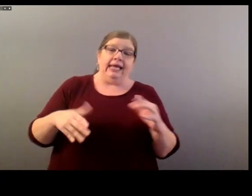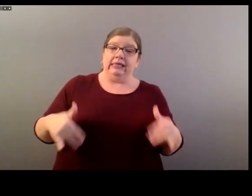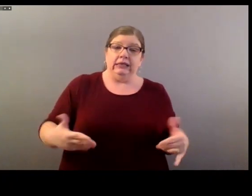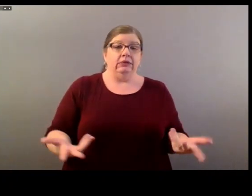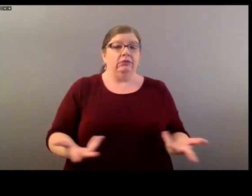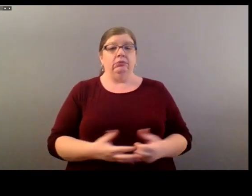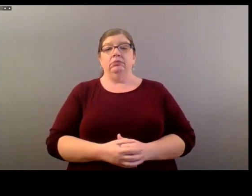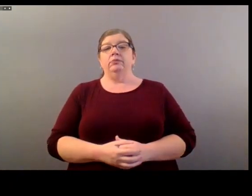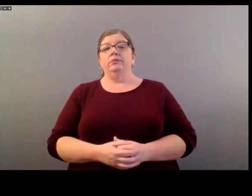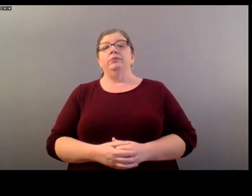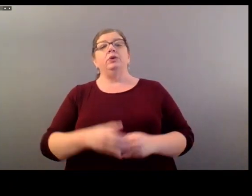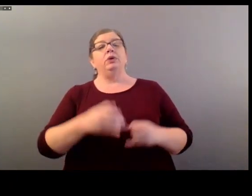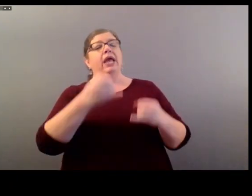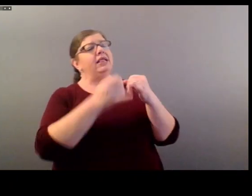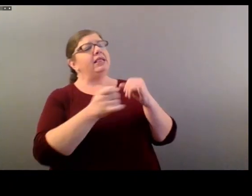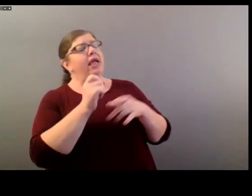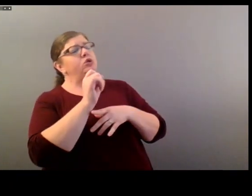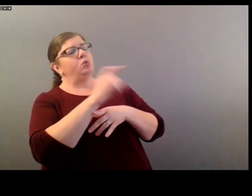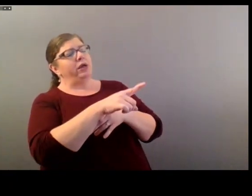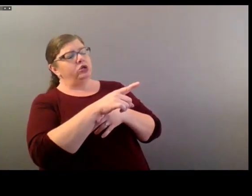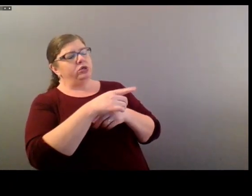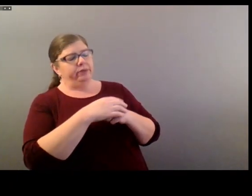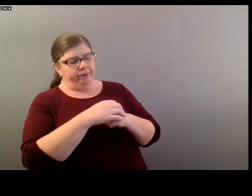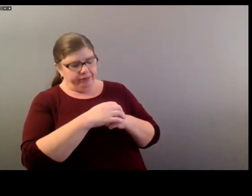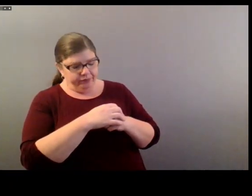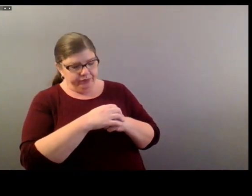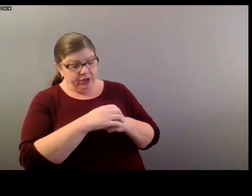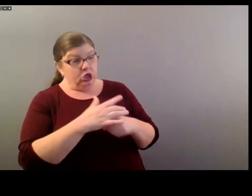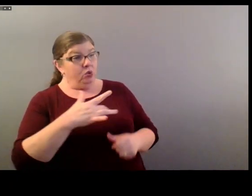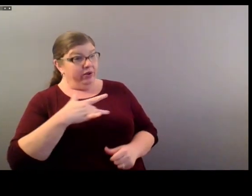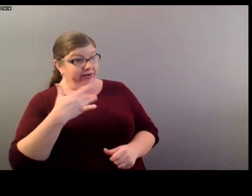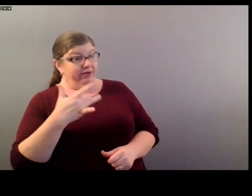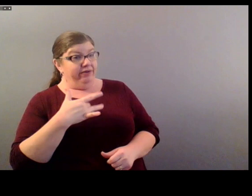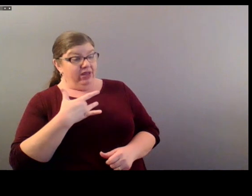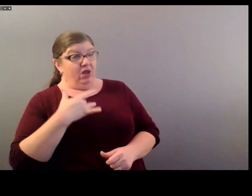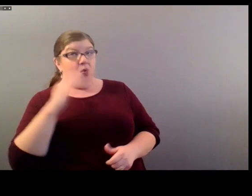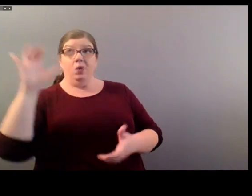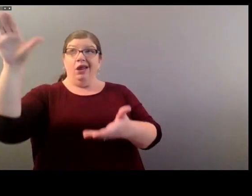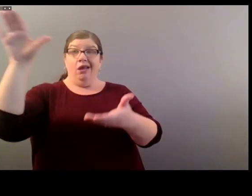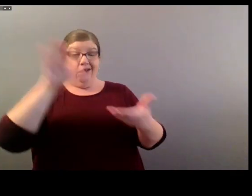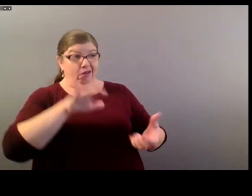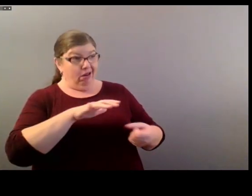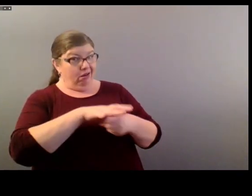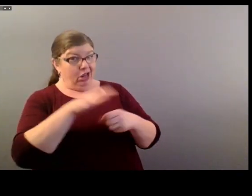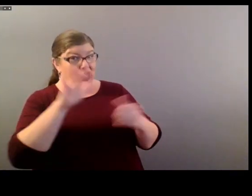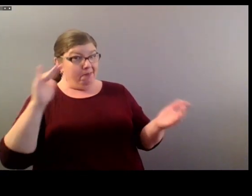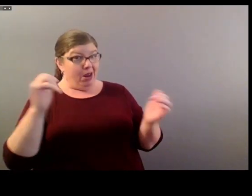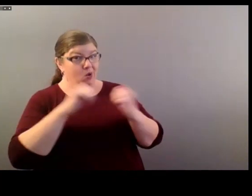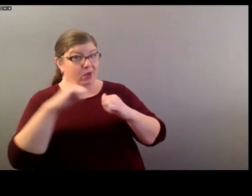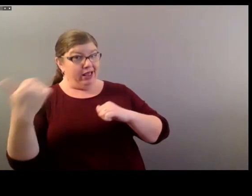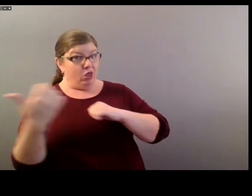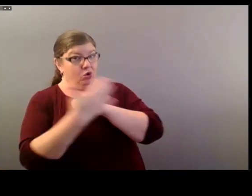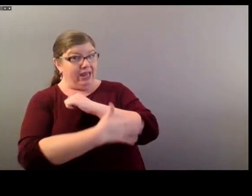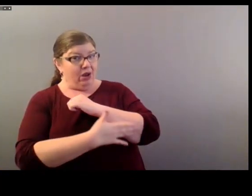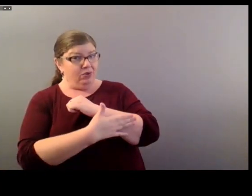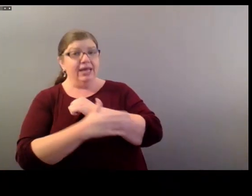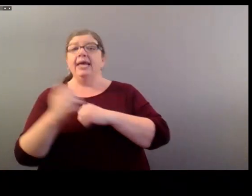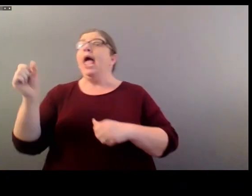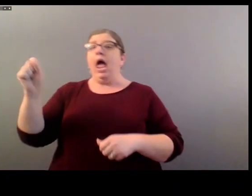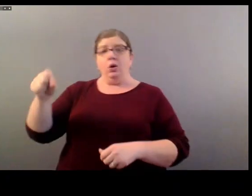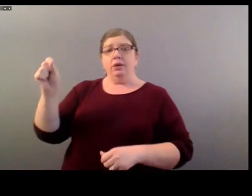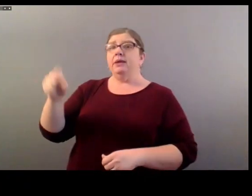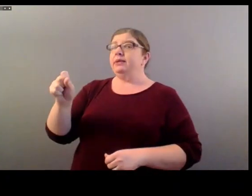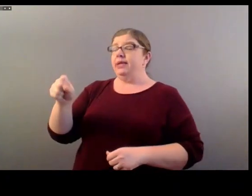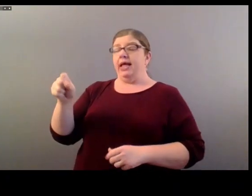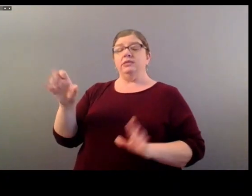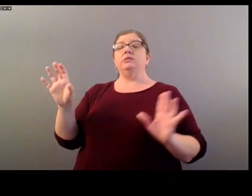last question that I have, do we feel like we are getting the adequate amount compared to other counties? Absolutely. Okay. So